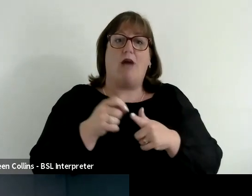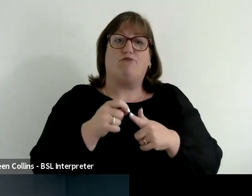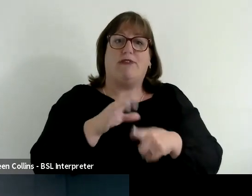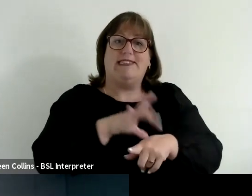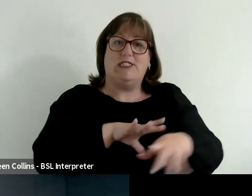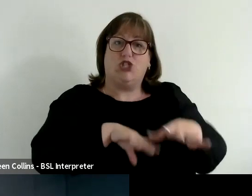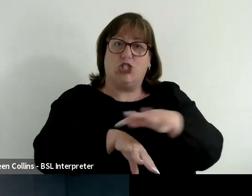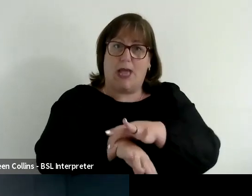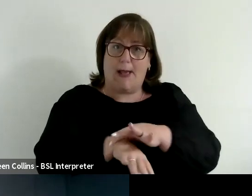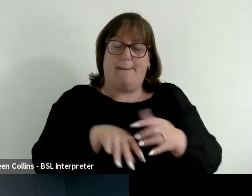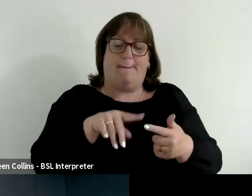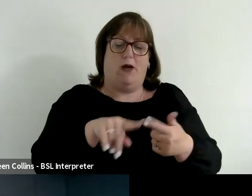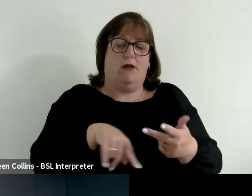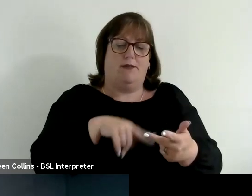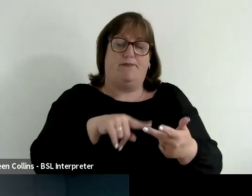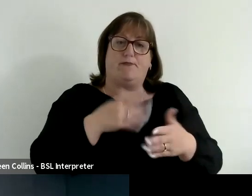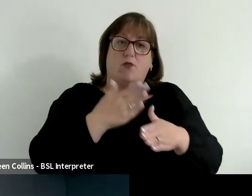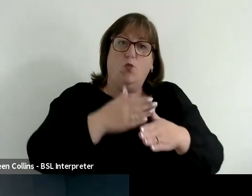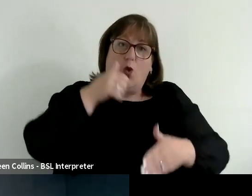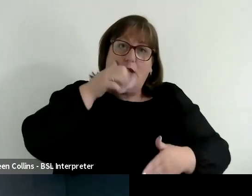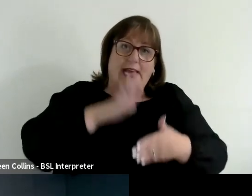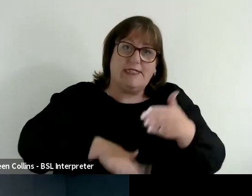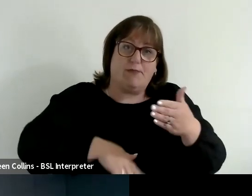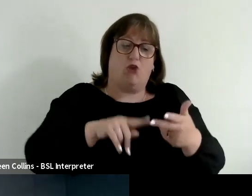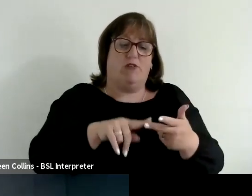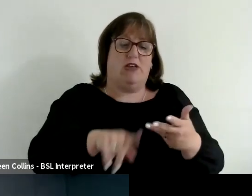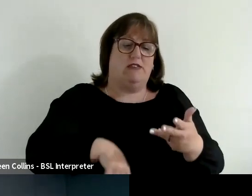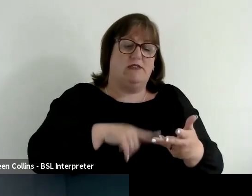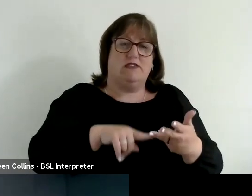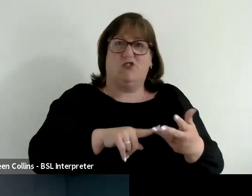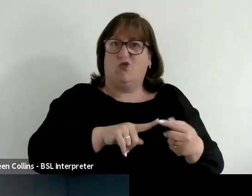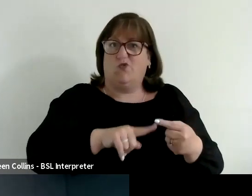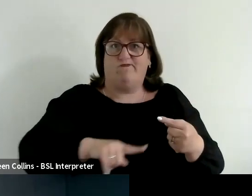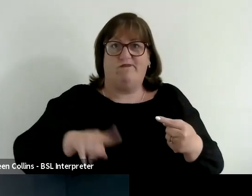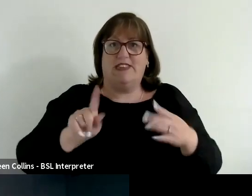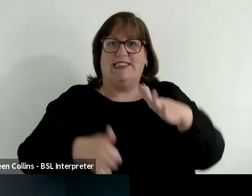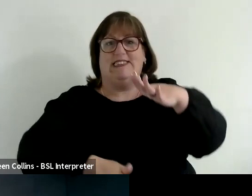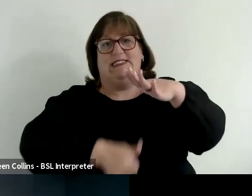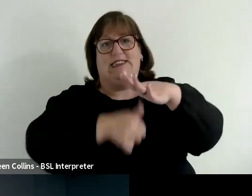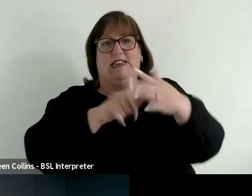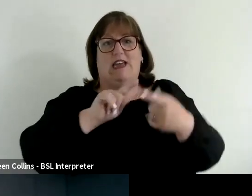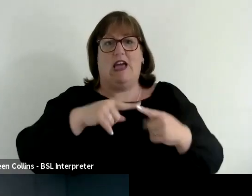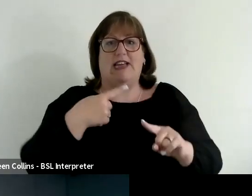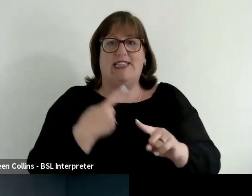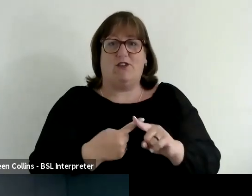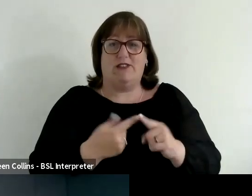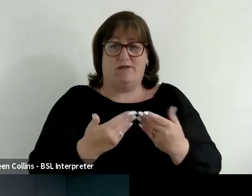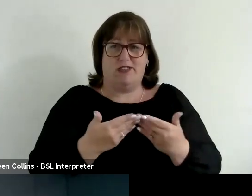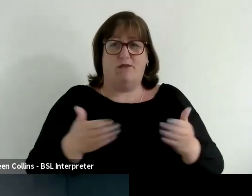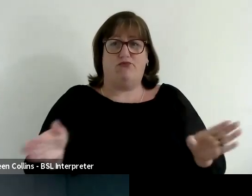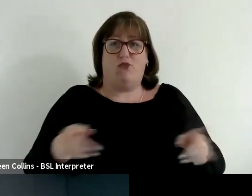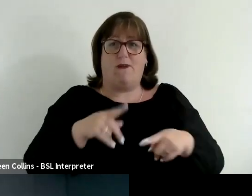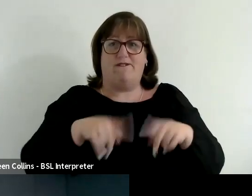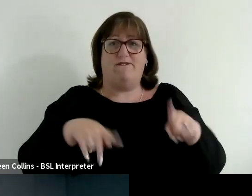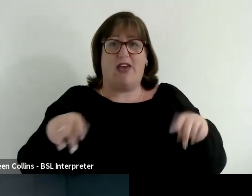experience, all the way through to our sort of senior executives. So it's really broad, it's really varied, and